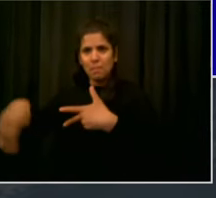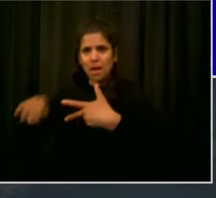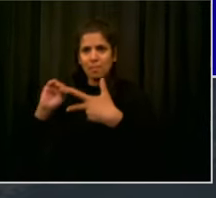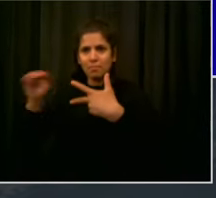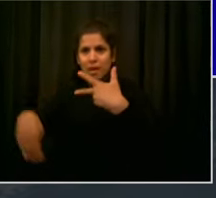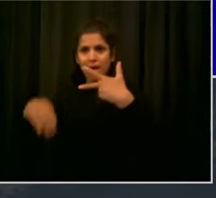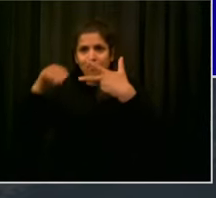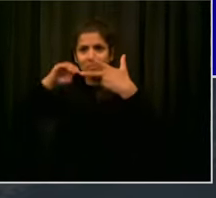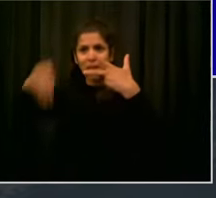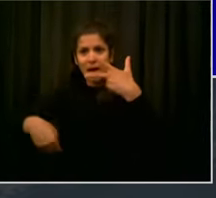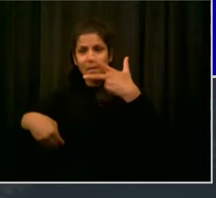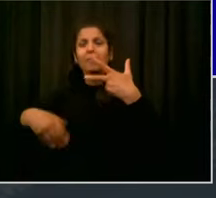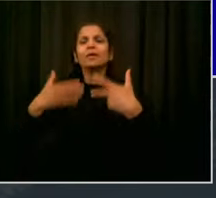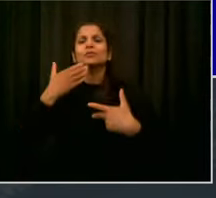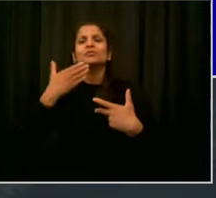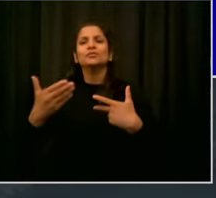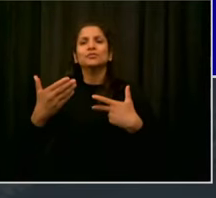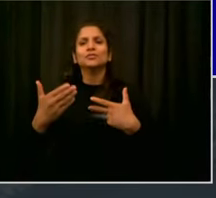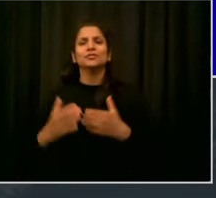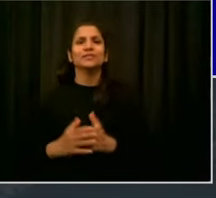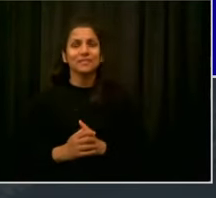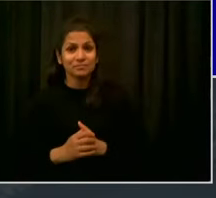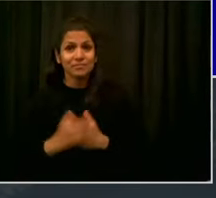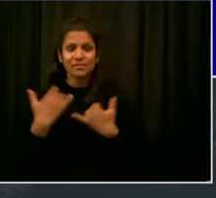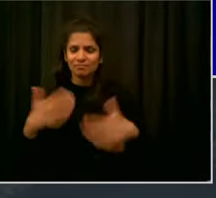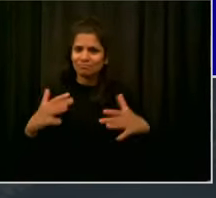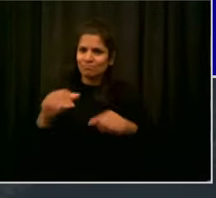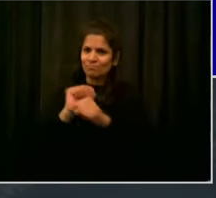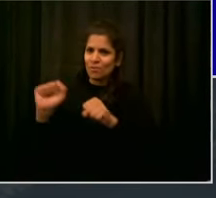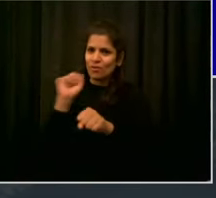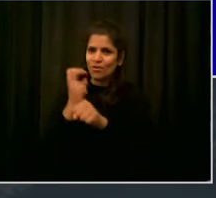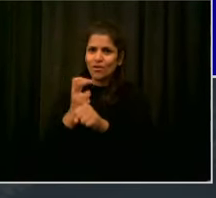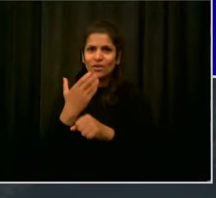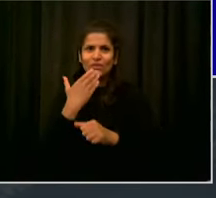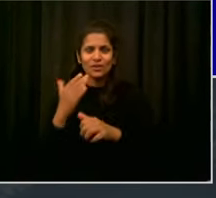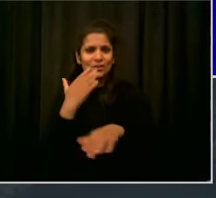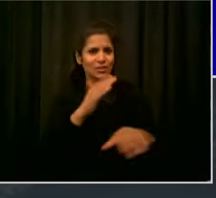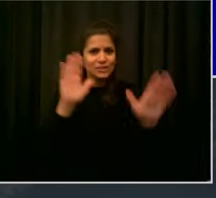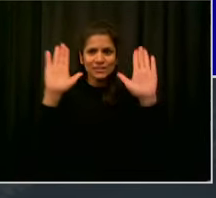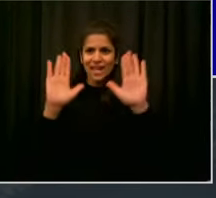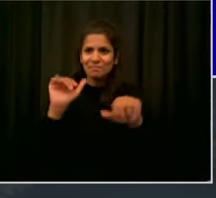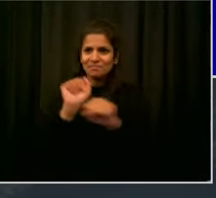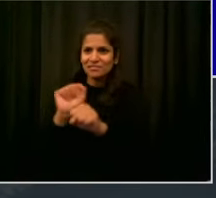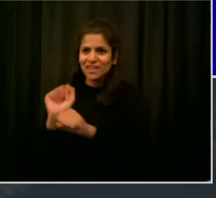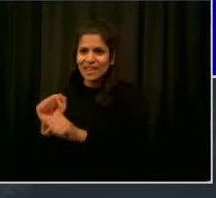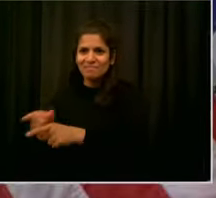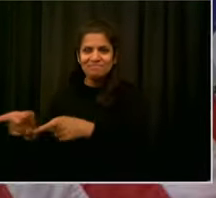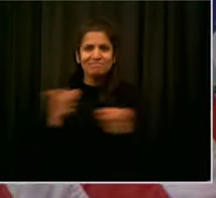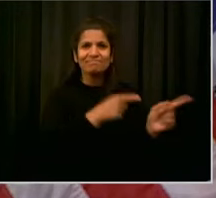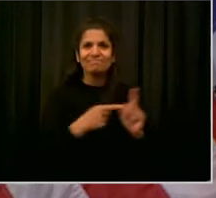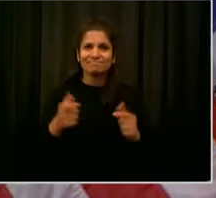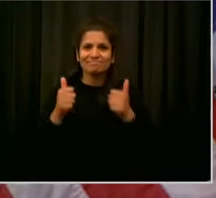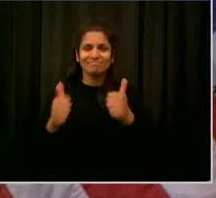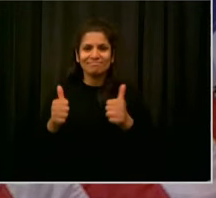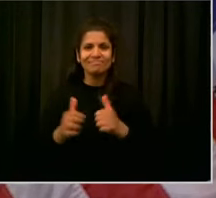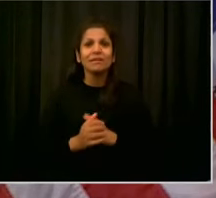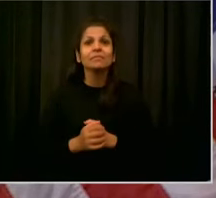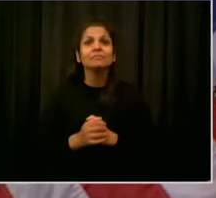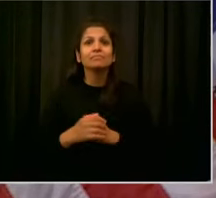It's required a lot of discipline. People have stuck to the plan, and now you see the fruits of your labors. A few words in Spanish.